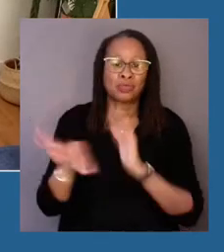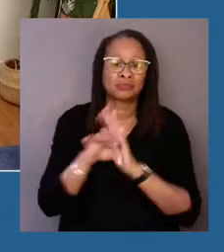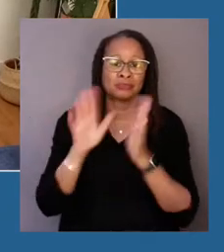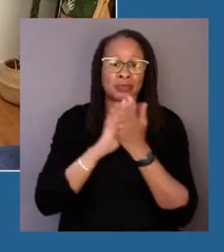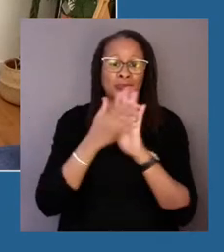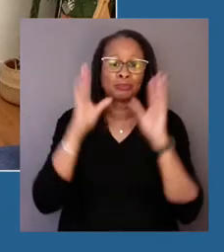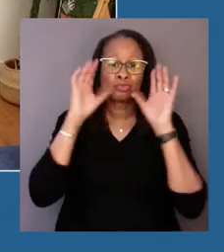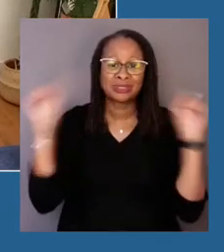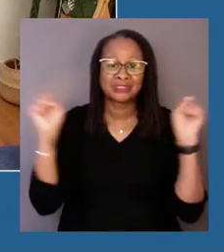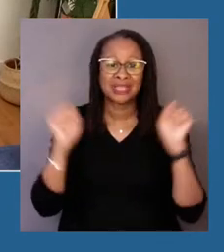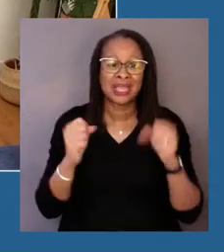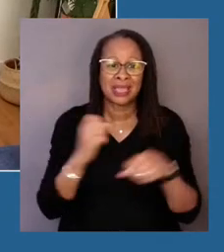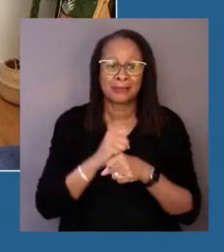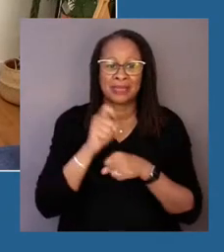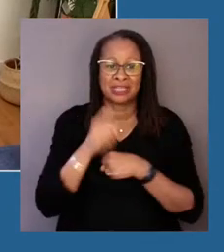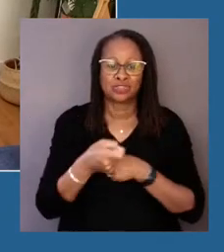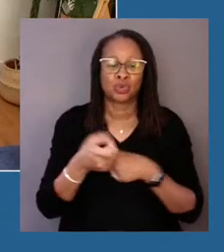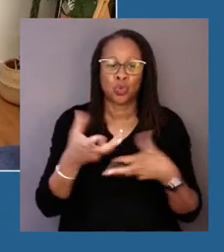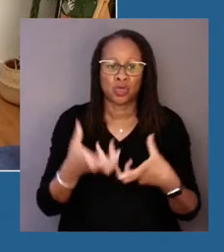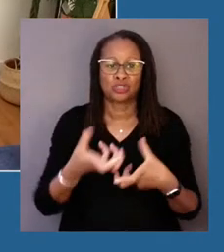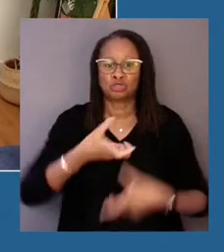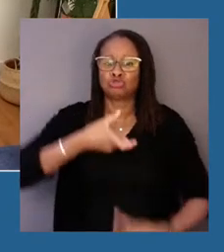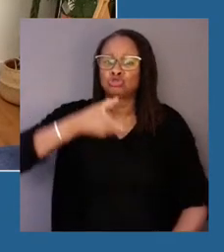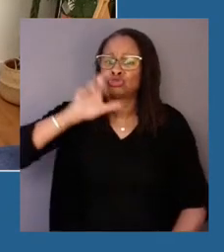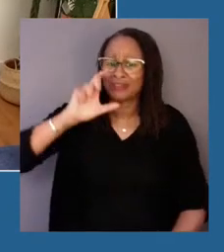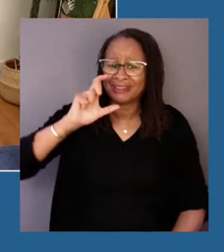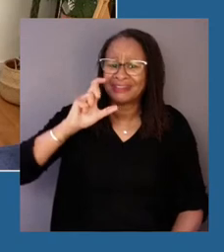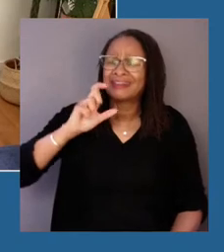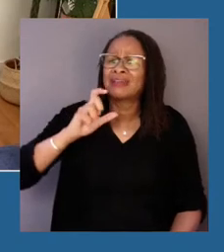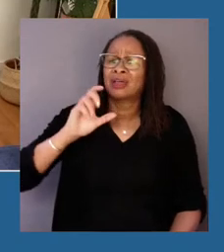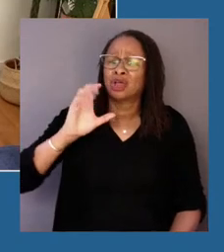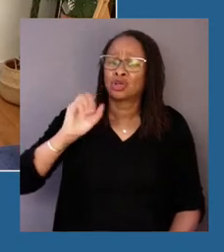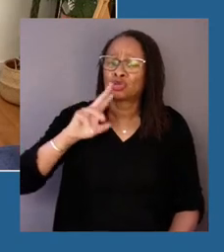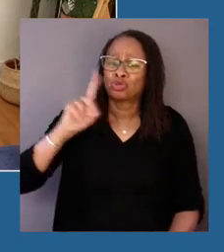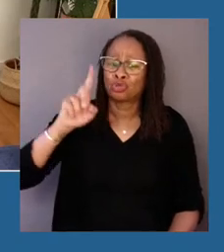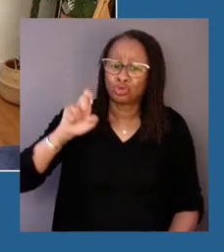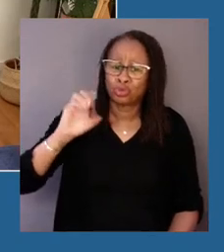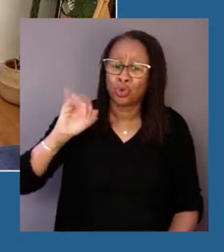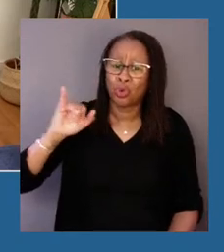want to drink crude oil. It makes oil and gas so